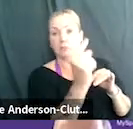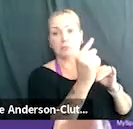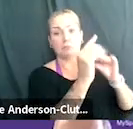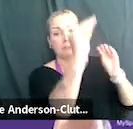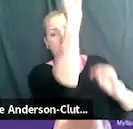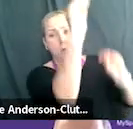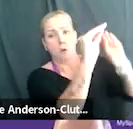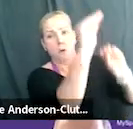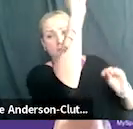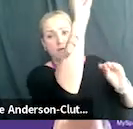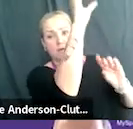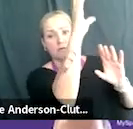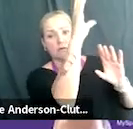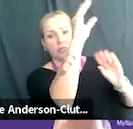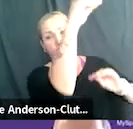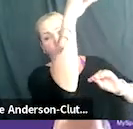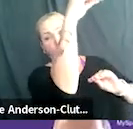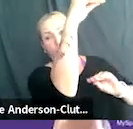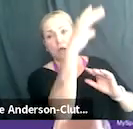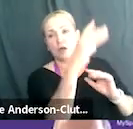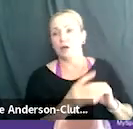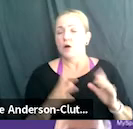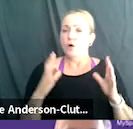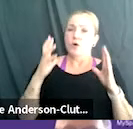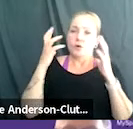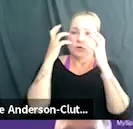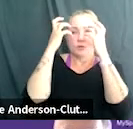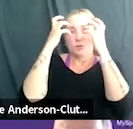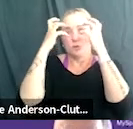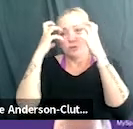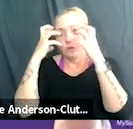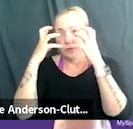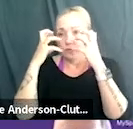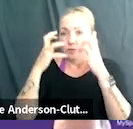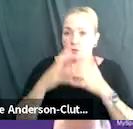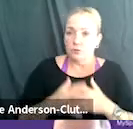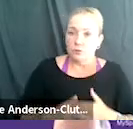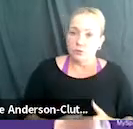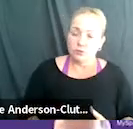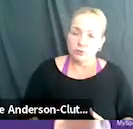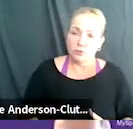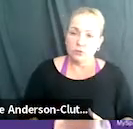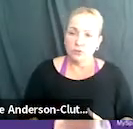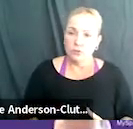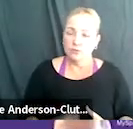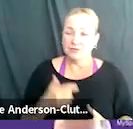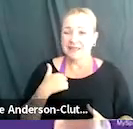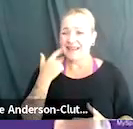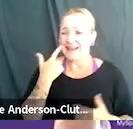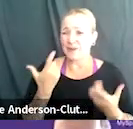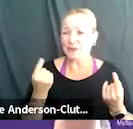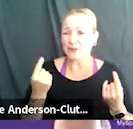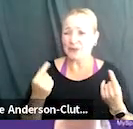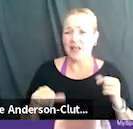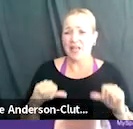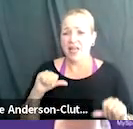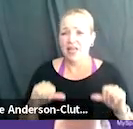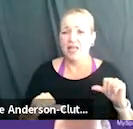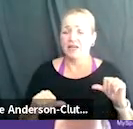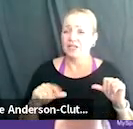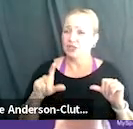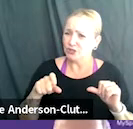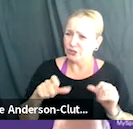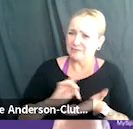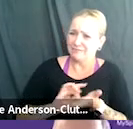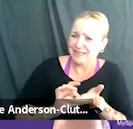And against my own better judgment, I started him on an SSRI, and it made his behavior far worse. The aggression got